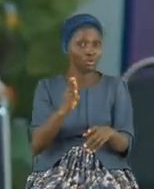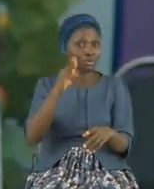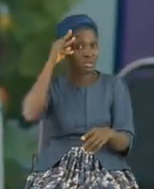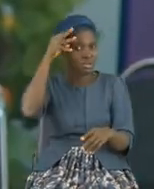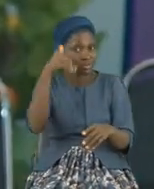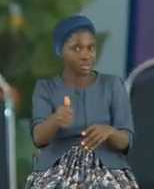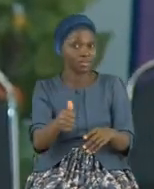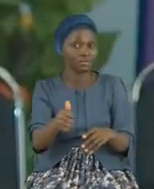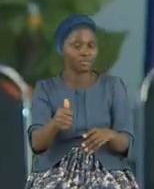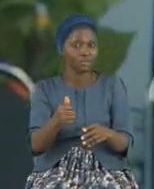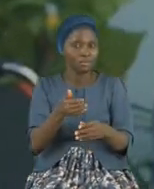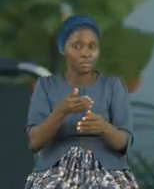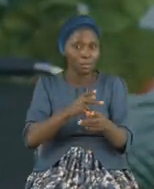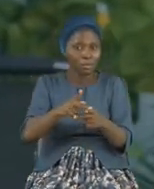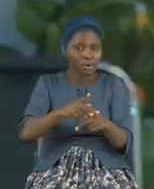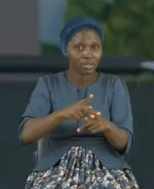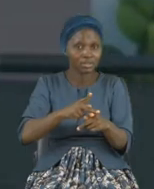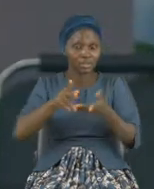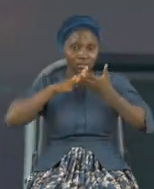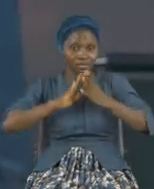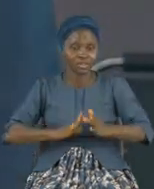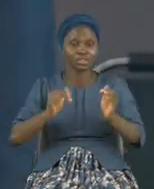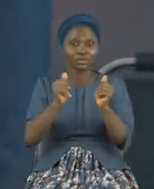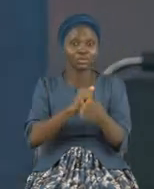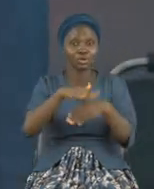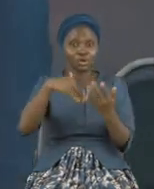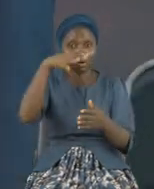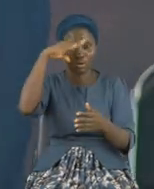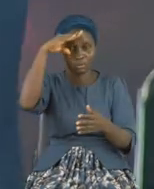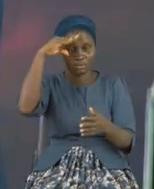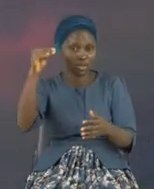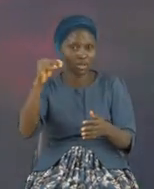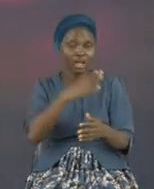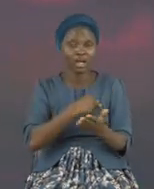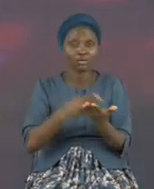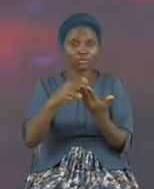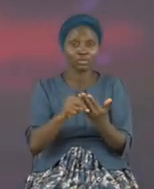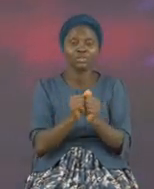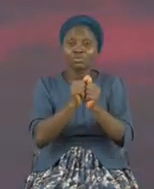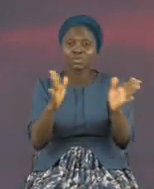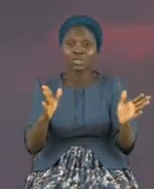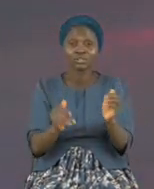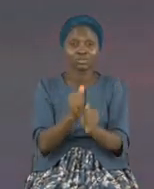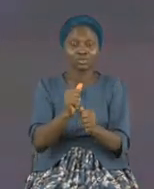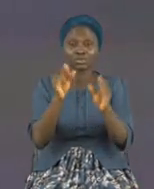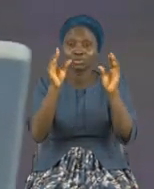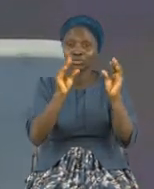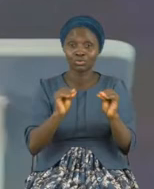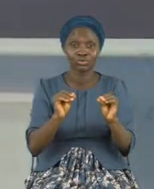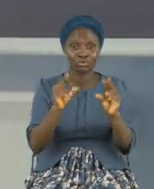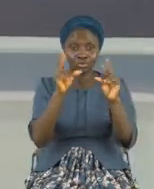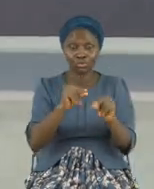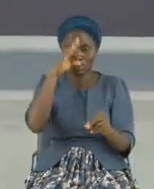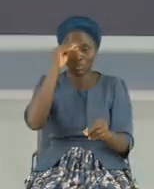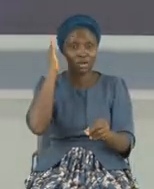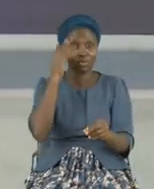all men, and holiness without which no man shall see the Lord. And that man, yielding to the Spirit